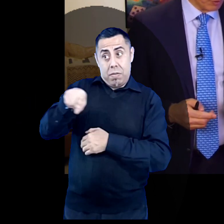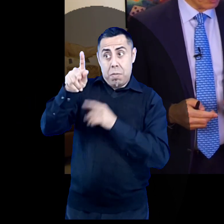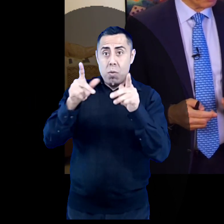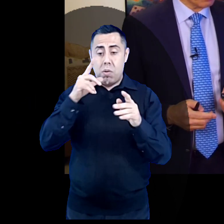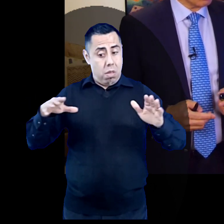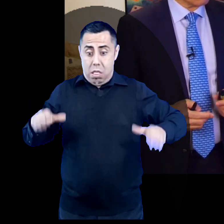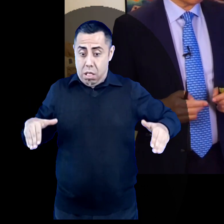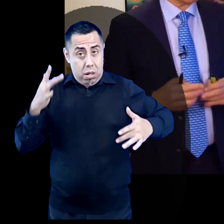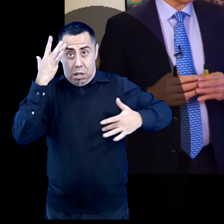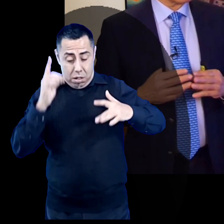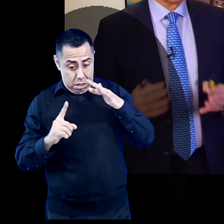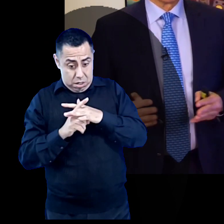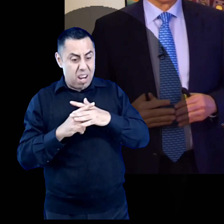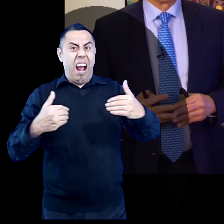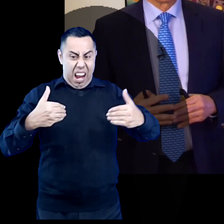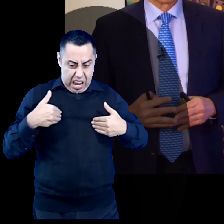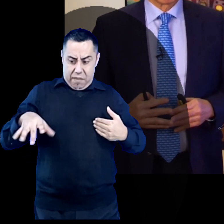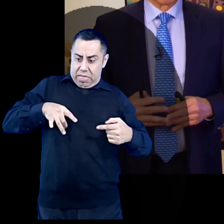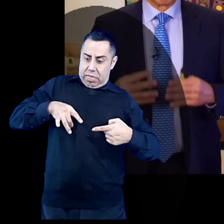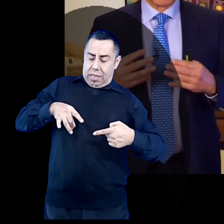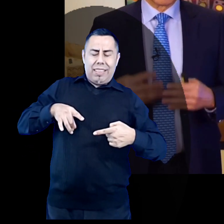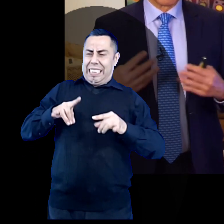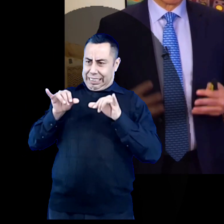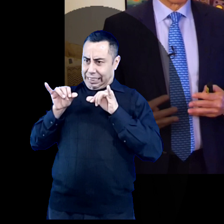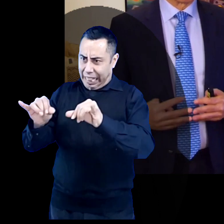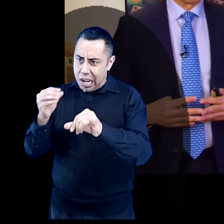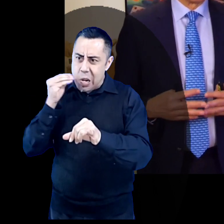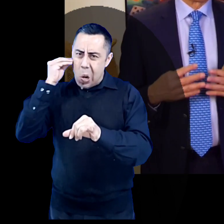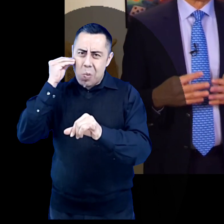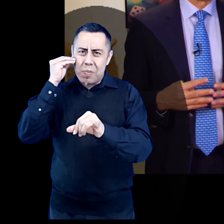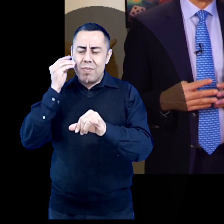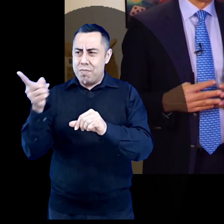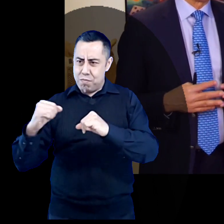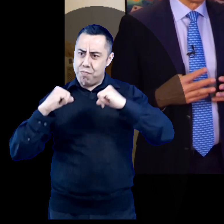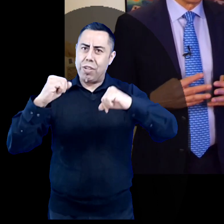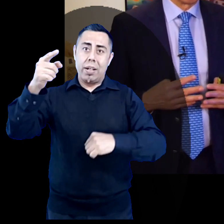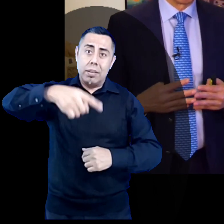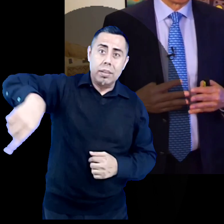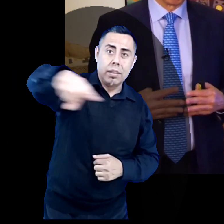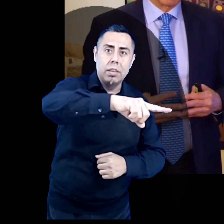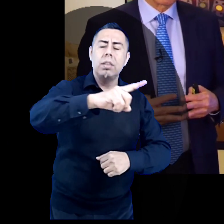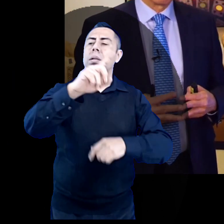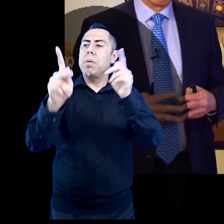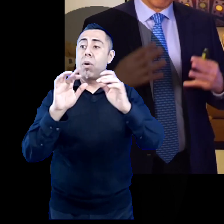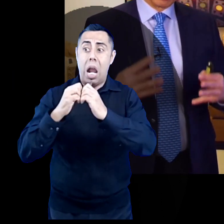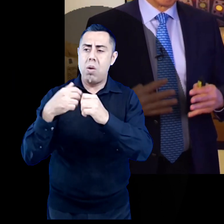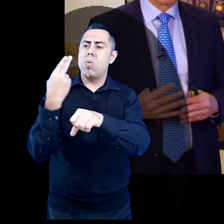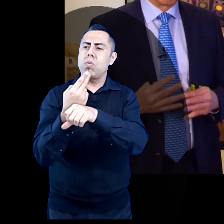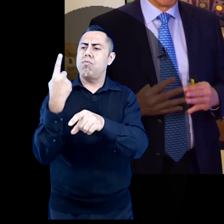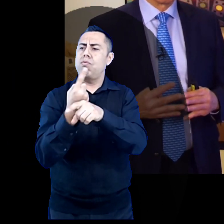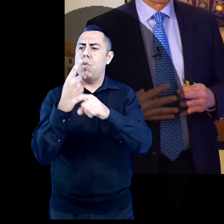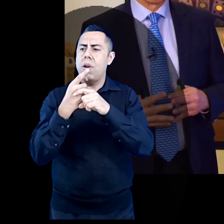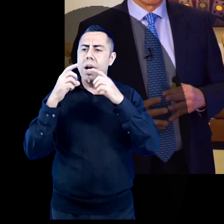and infected to stay at home, protect the others through appropriate wearing of the appropriate mask, the